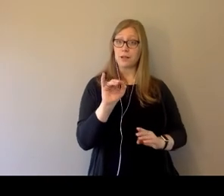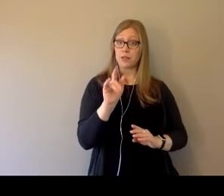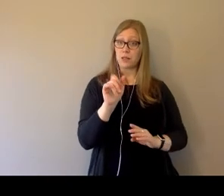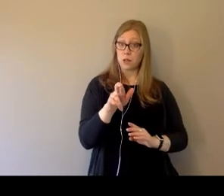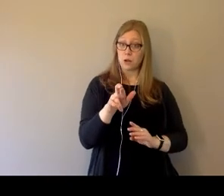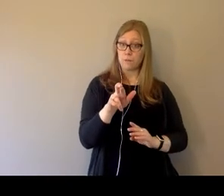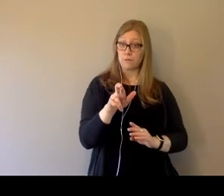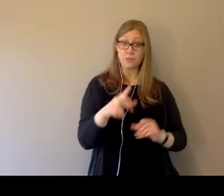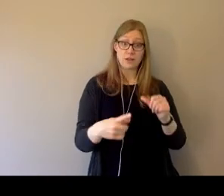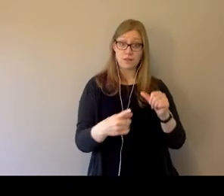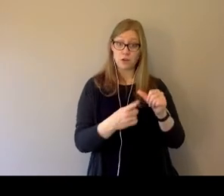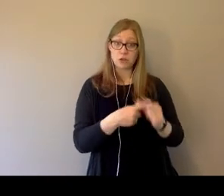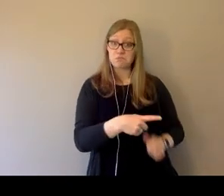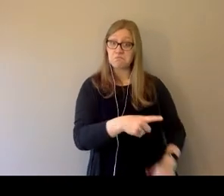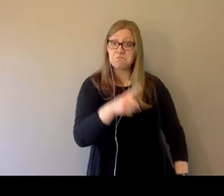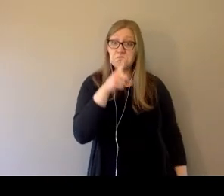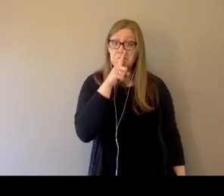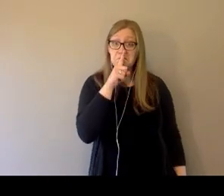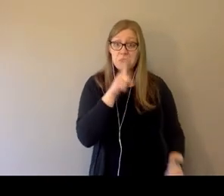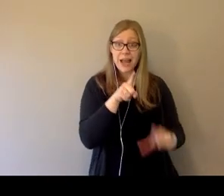any angles that we know, right?